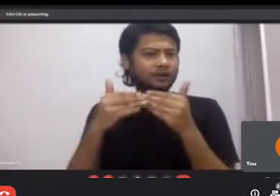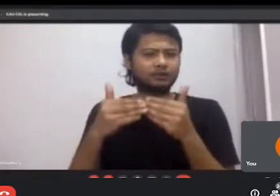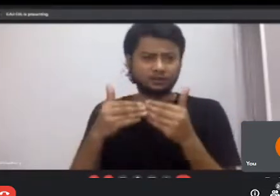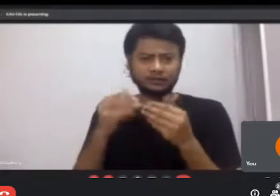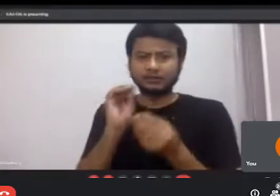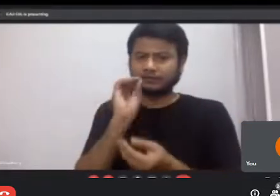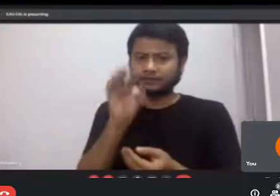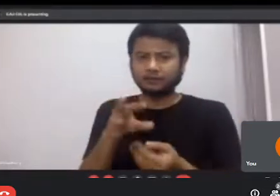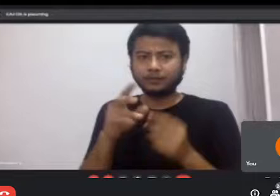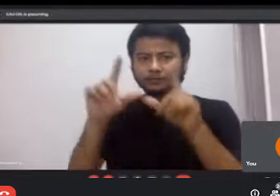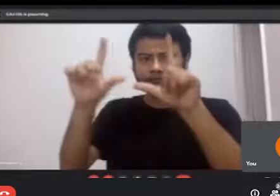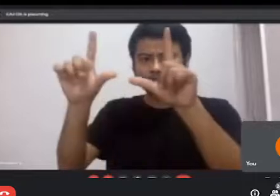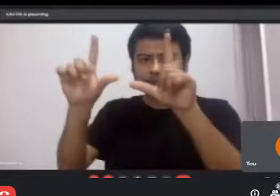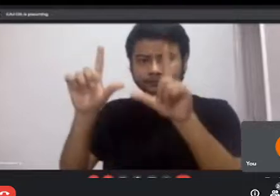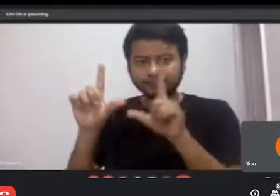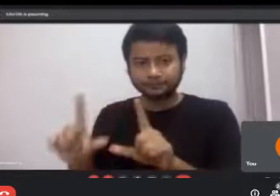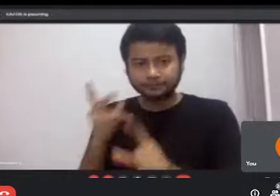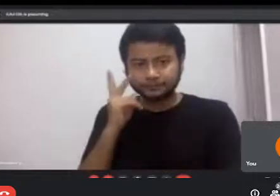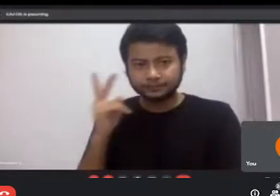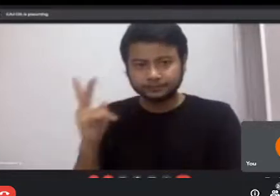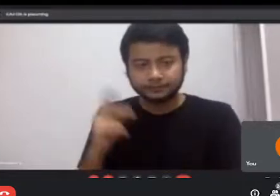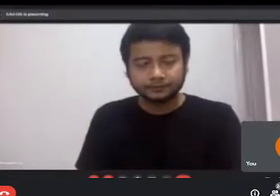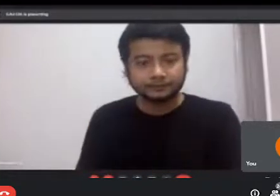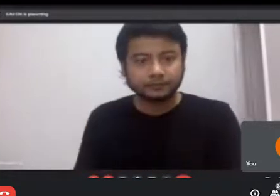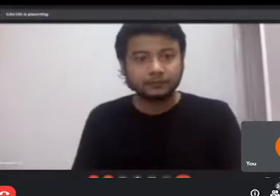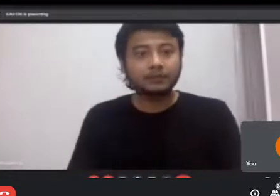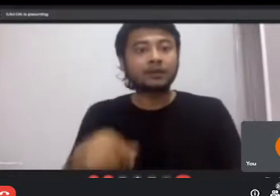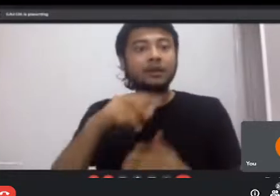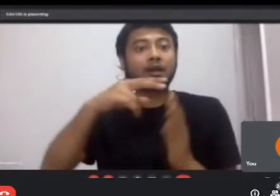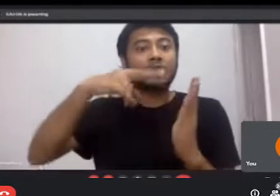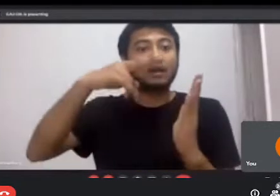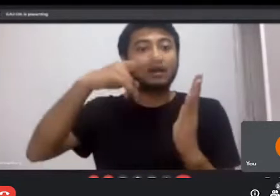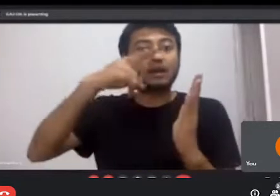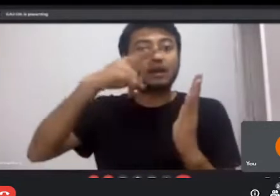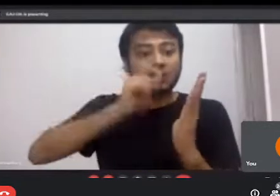what we mean by literacy and multiliteracies.